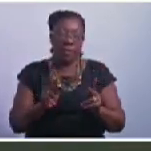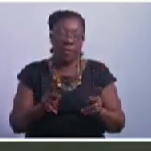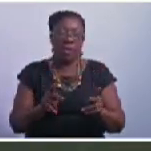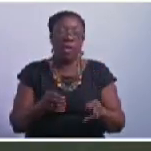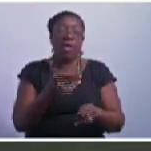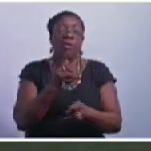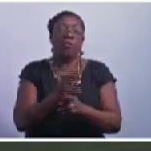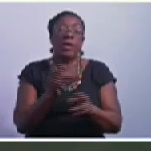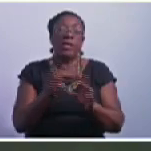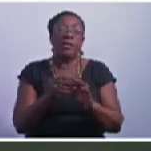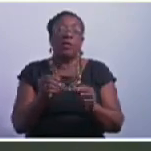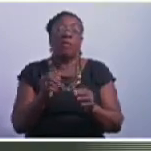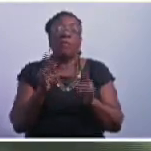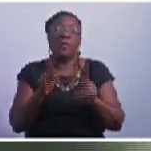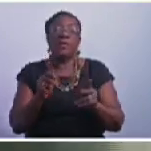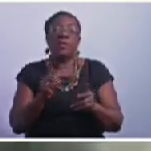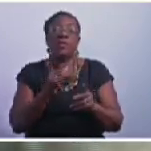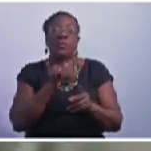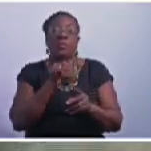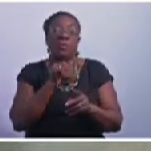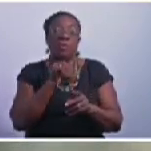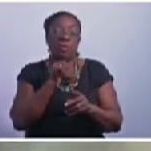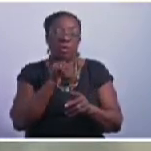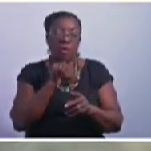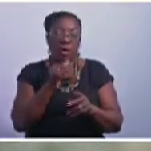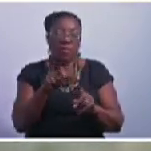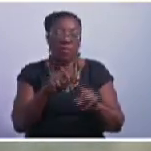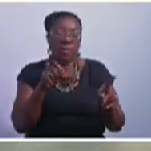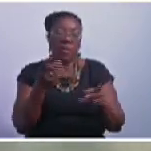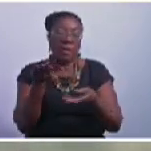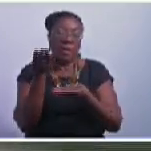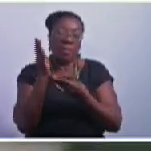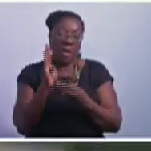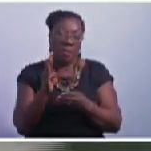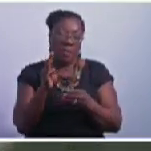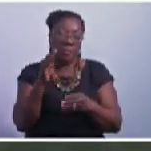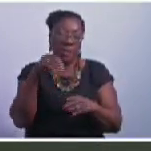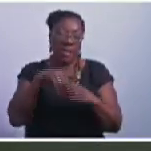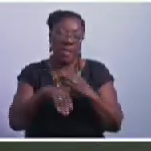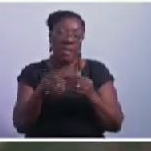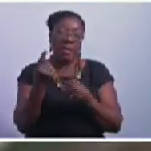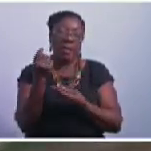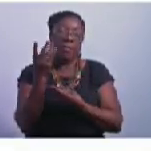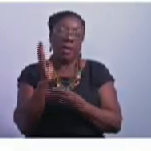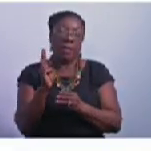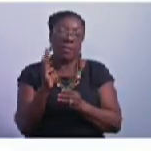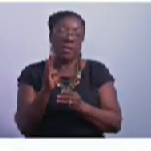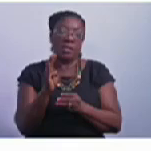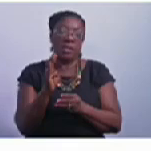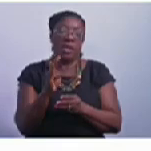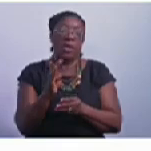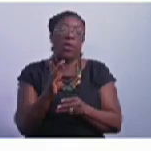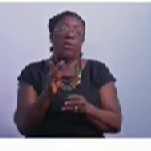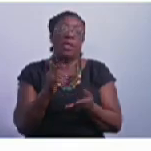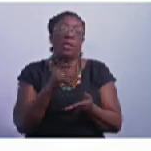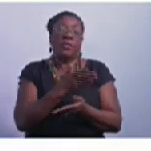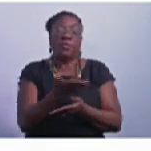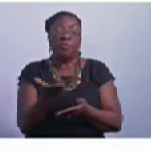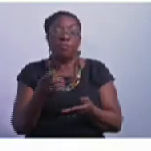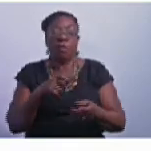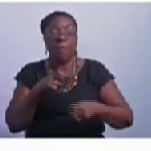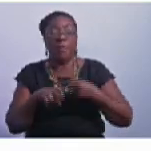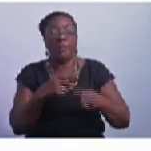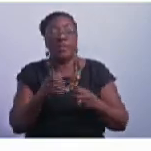non-citizens, etc. These major planks had to be ironed out with the British government. Remember, we